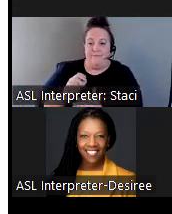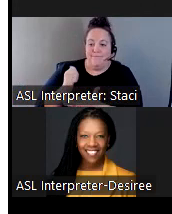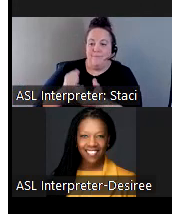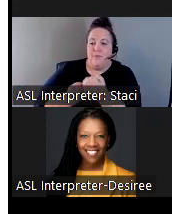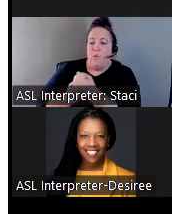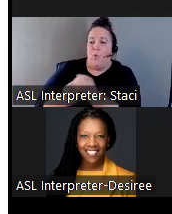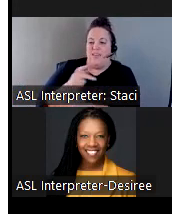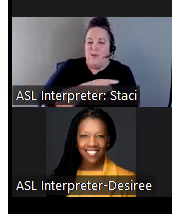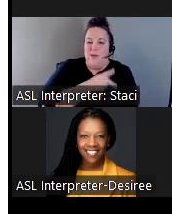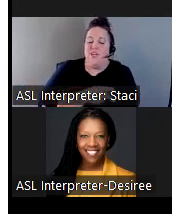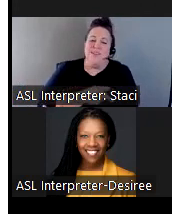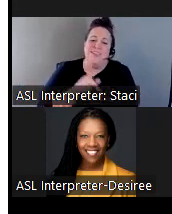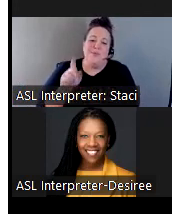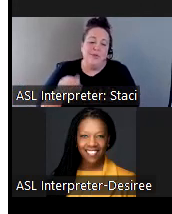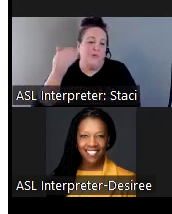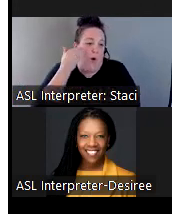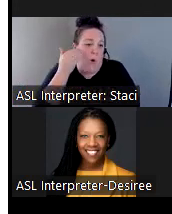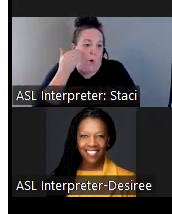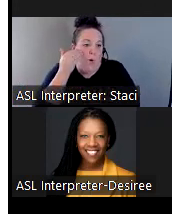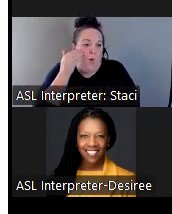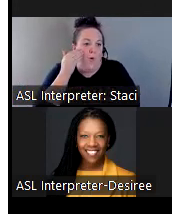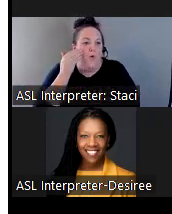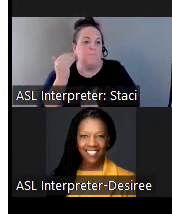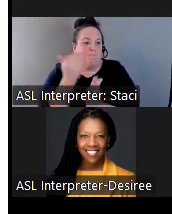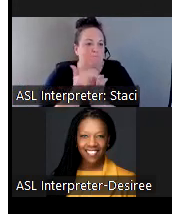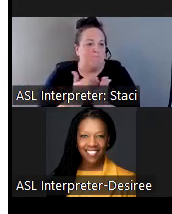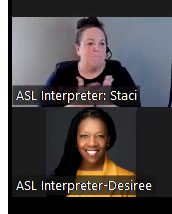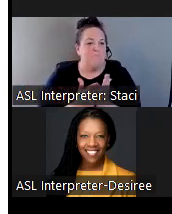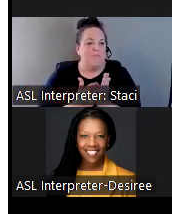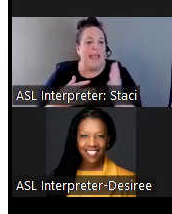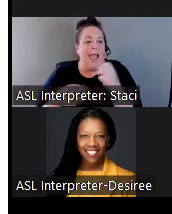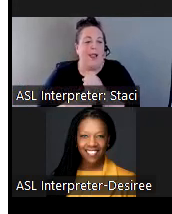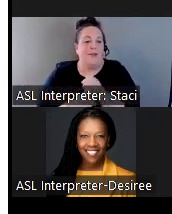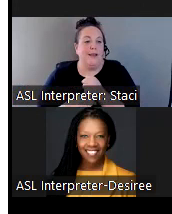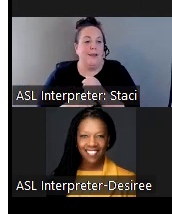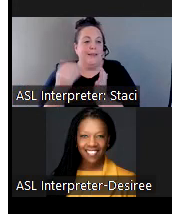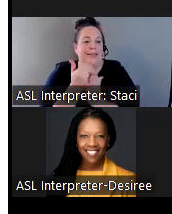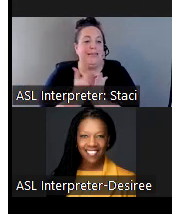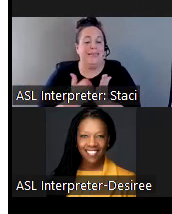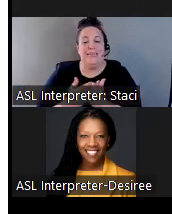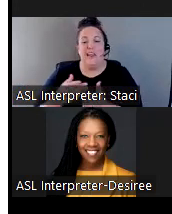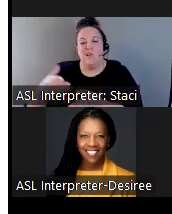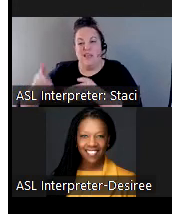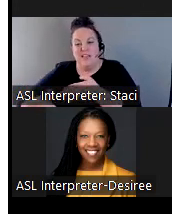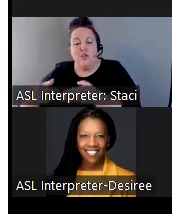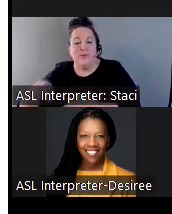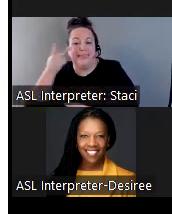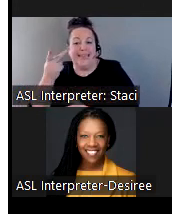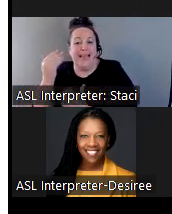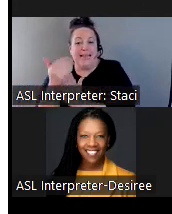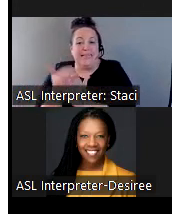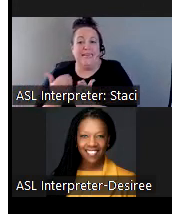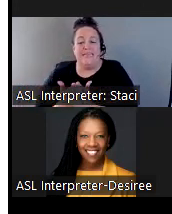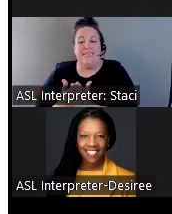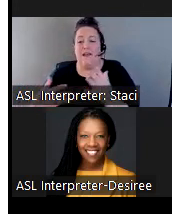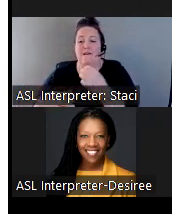become better informed on all that. Print the acronym list for the reference. Now, at the end of this PowerPoint, you'll see a list of acronyms. It's